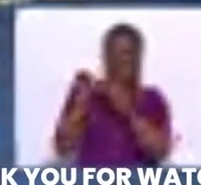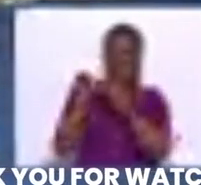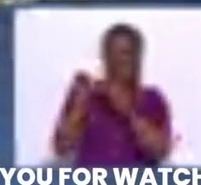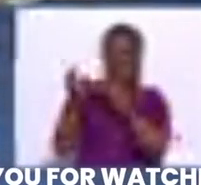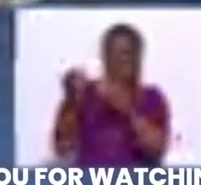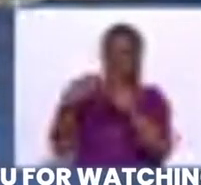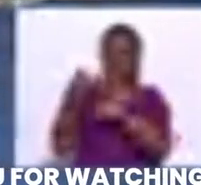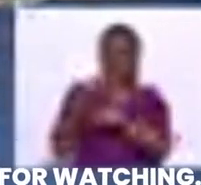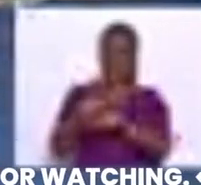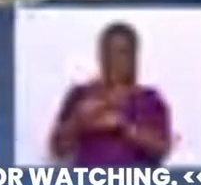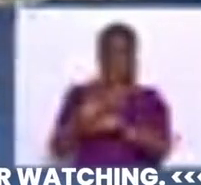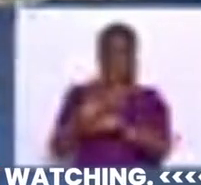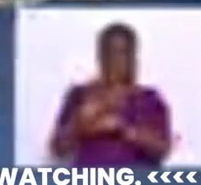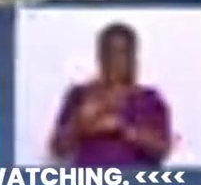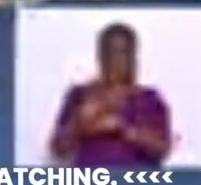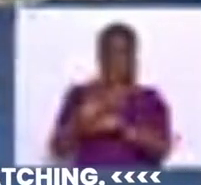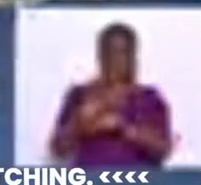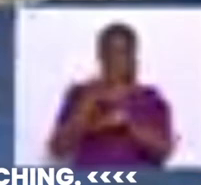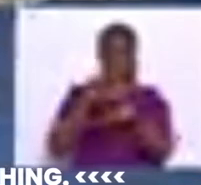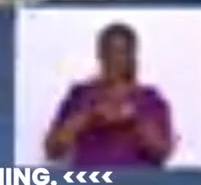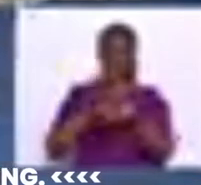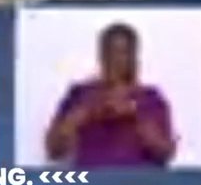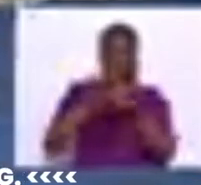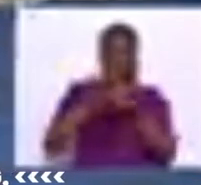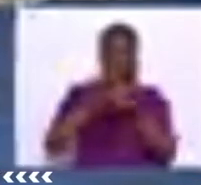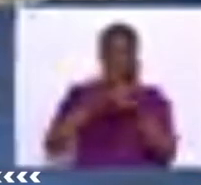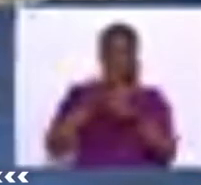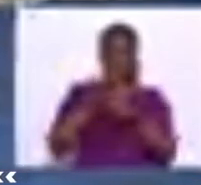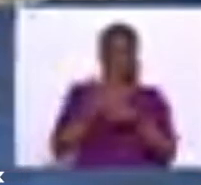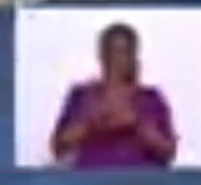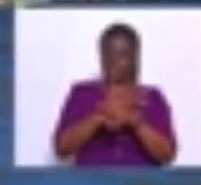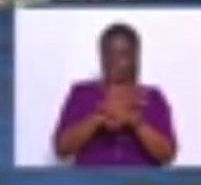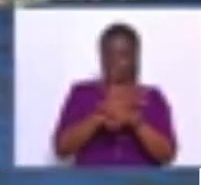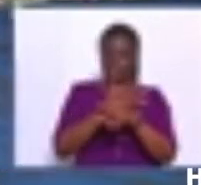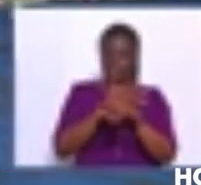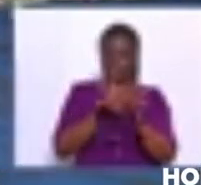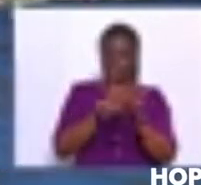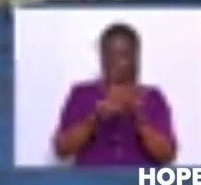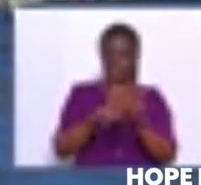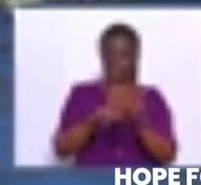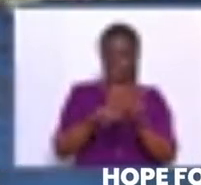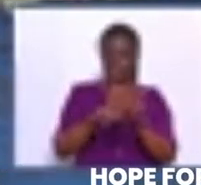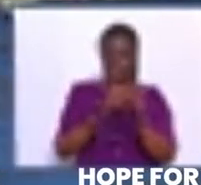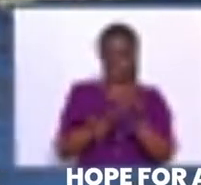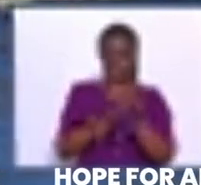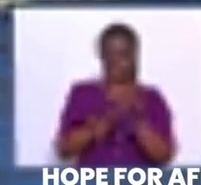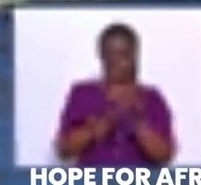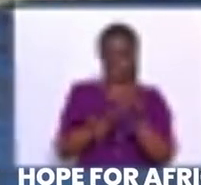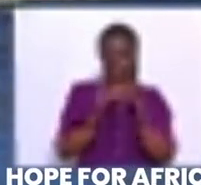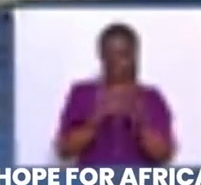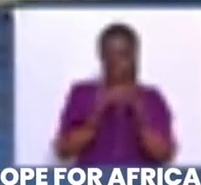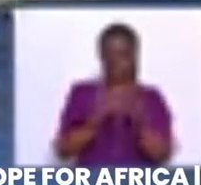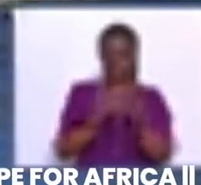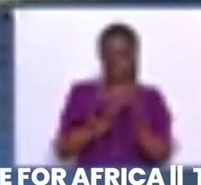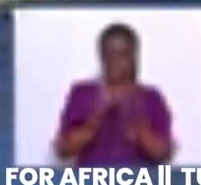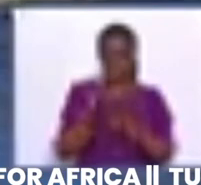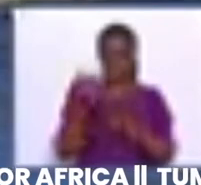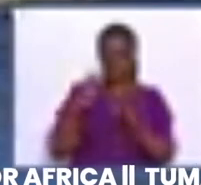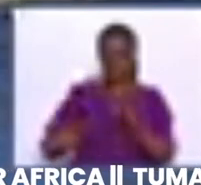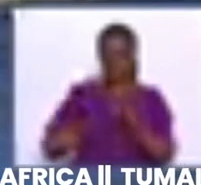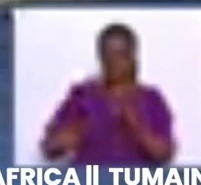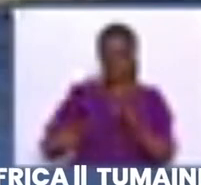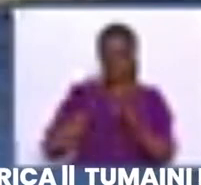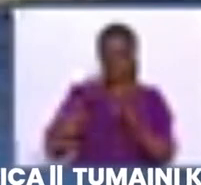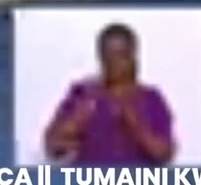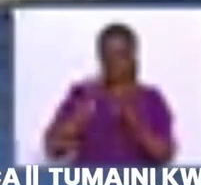advice. When I started my cancer journey, I was with several other women who decided to go the natural